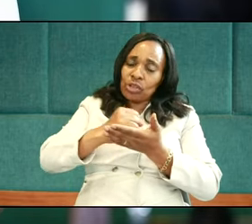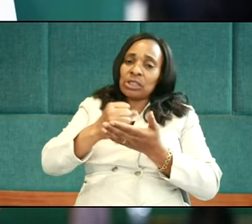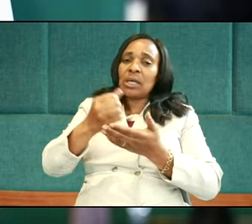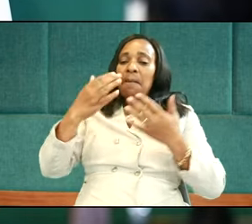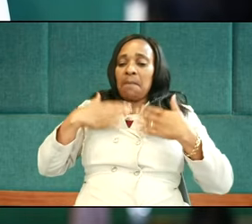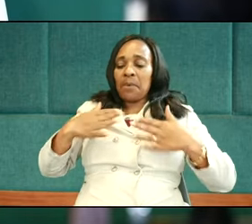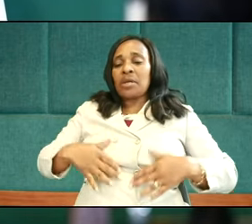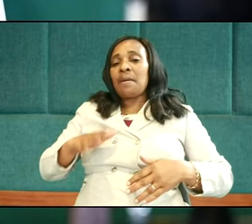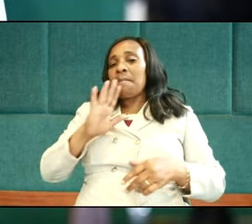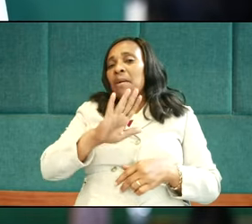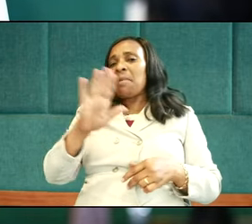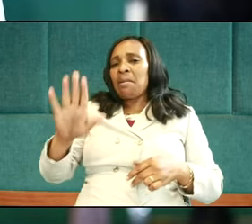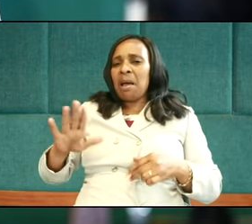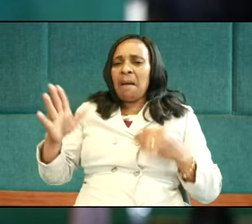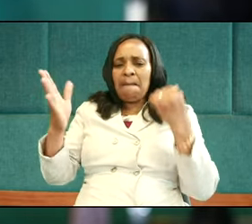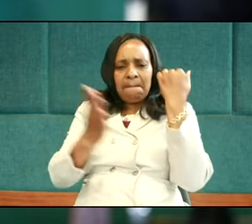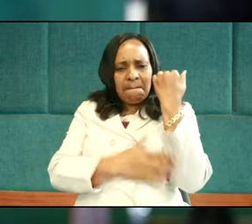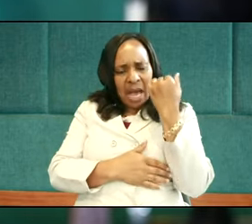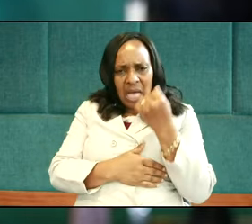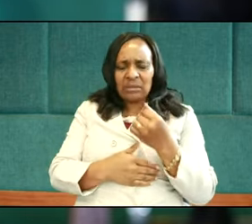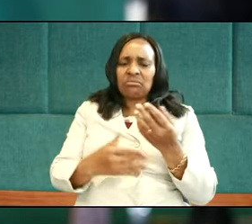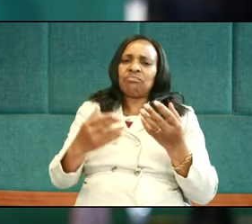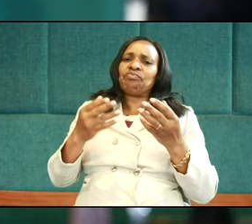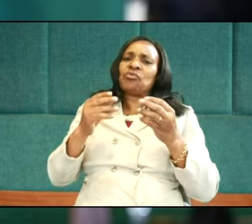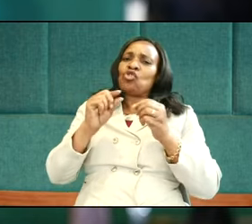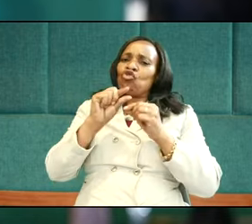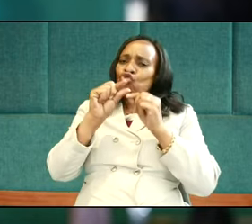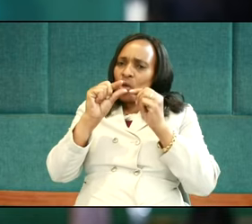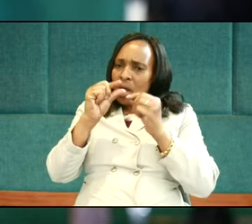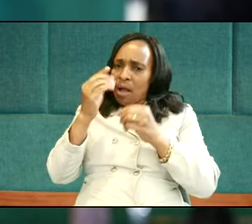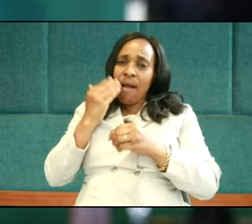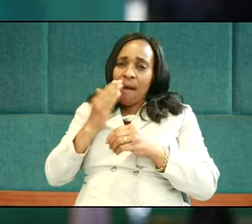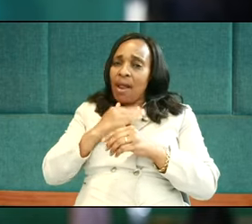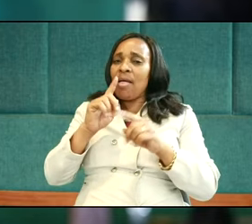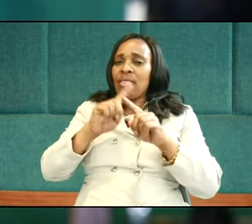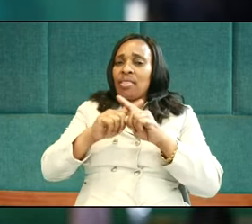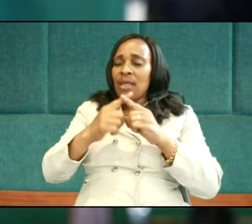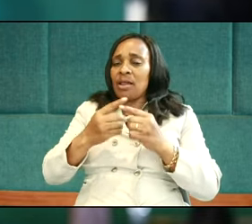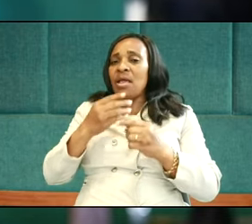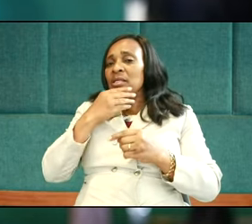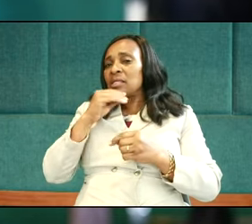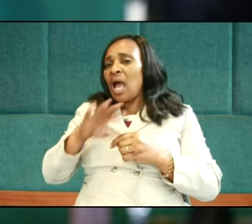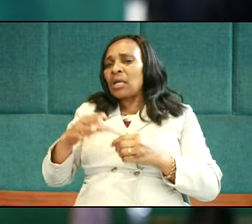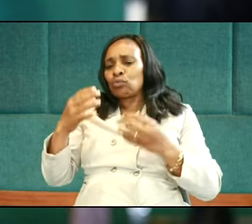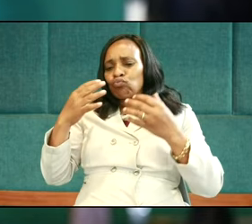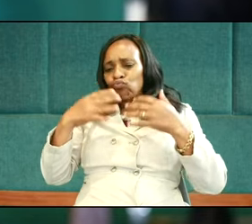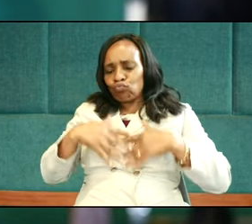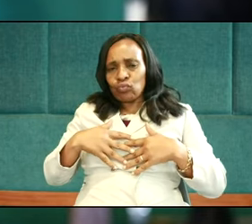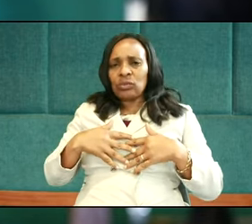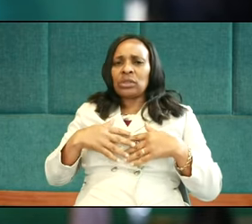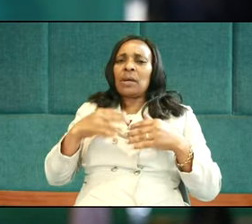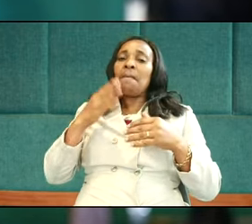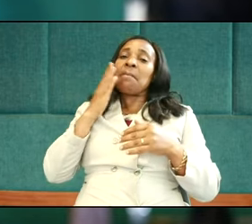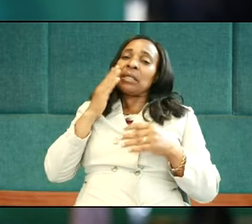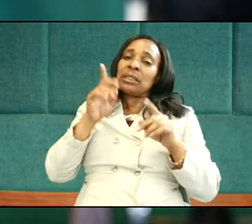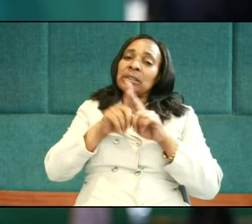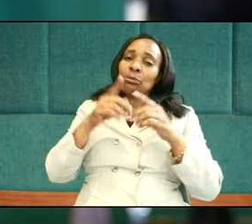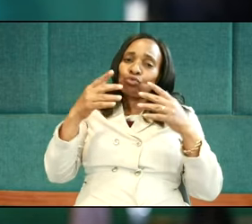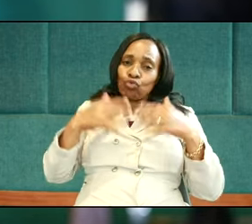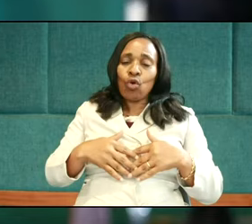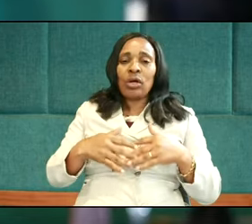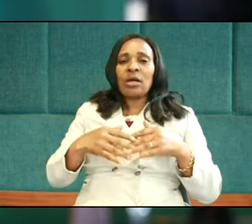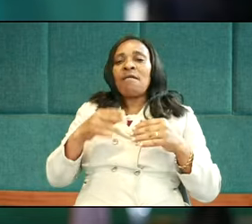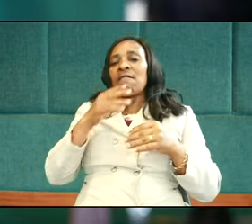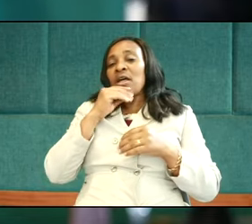in a very bad shape. Sudip wondered what will happen next. Mother also wondering what will happen next, because father